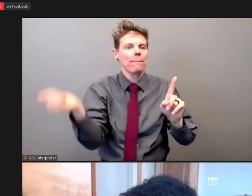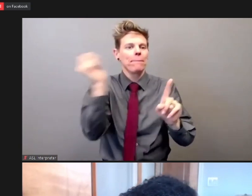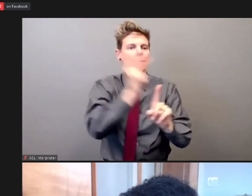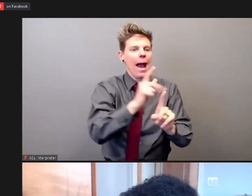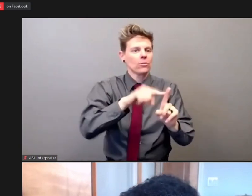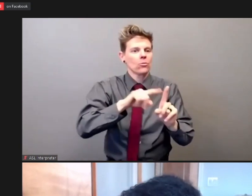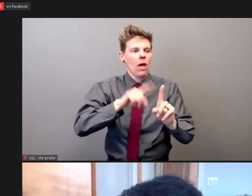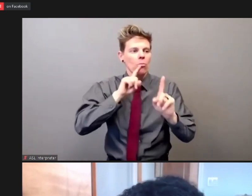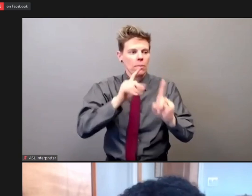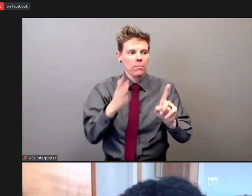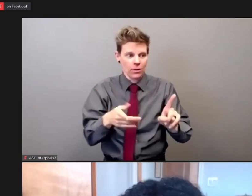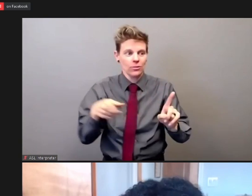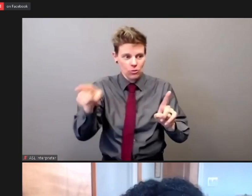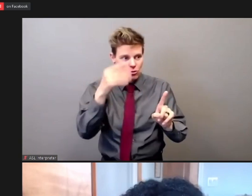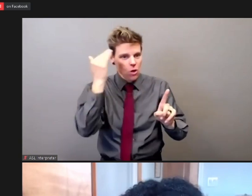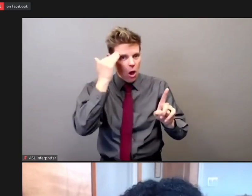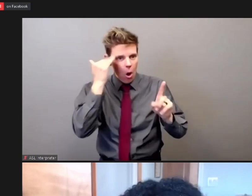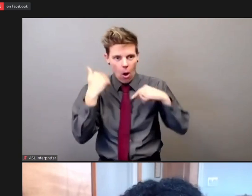hard.